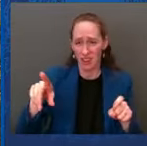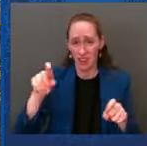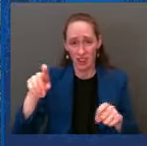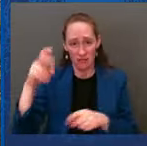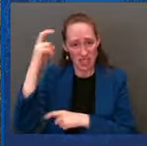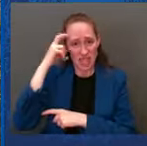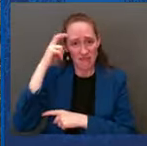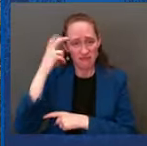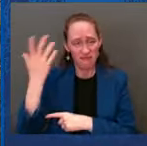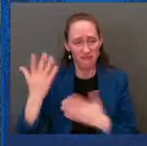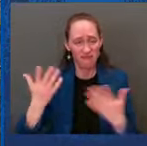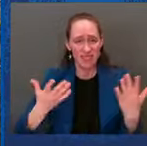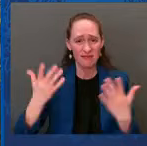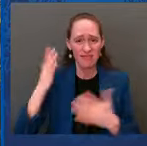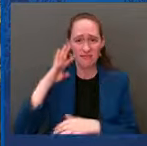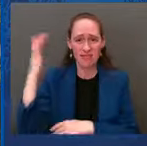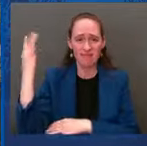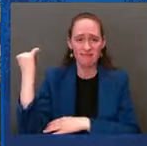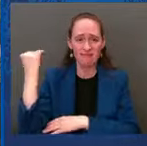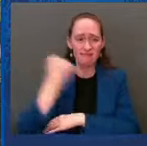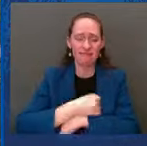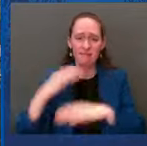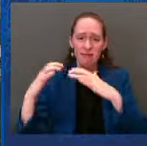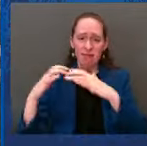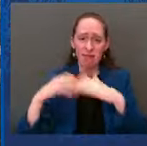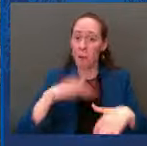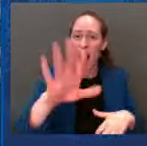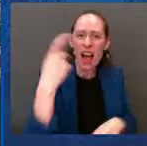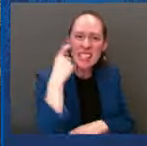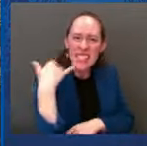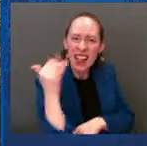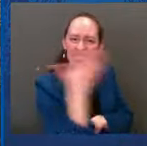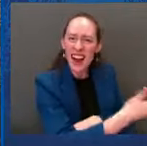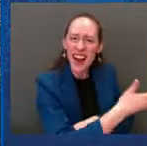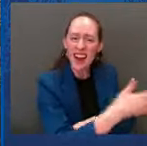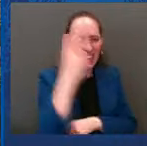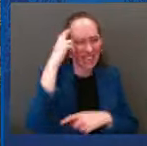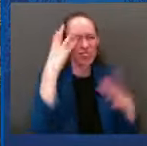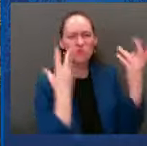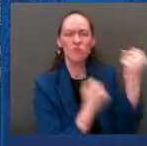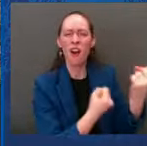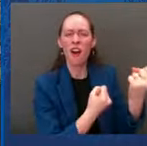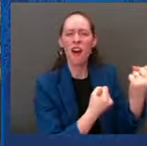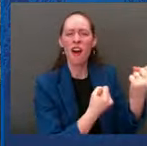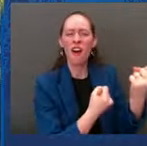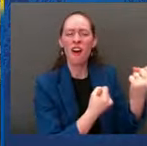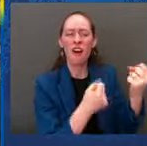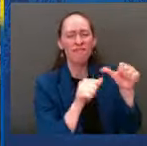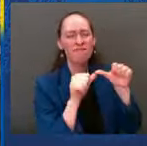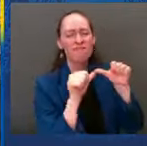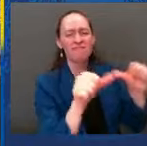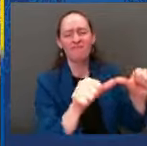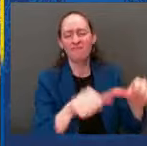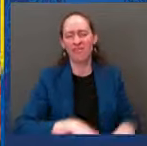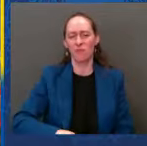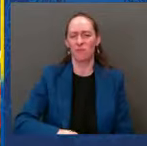Kyiv stands proud. It stands tall. And most important, it stands free.